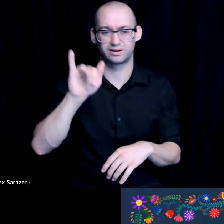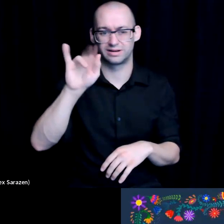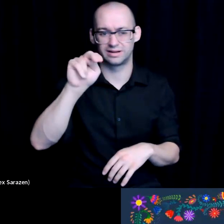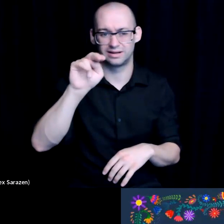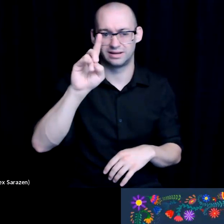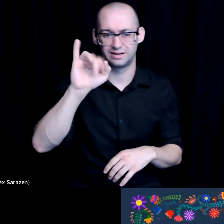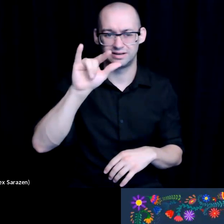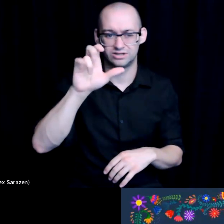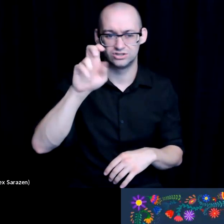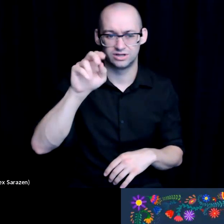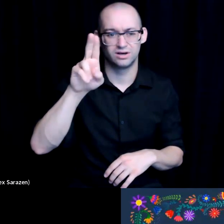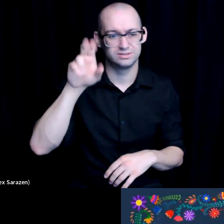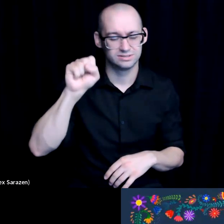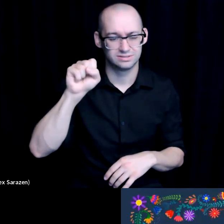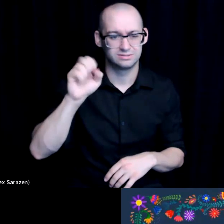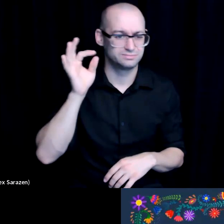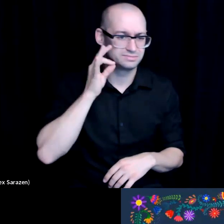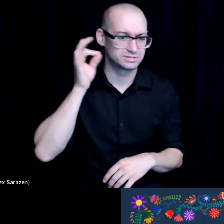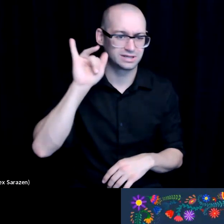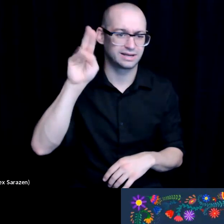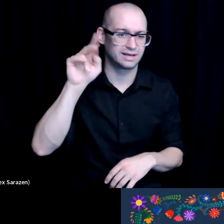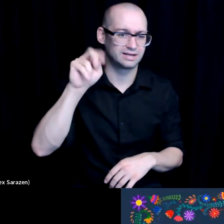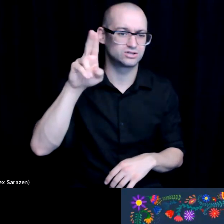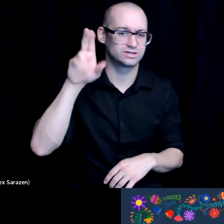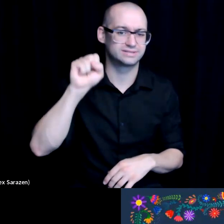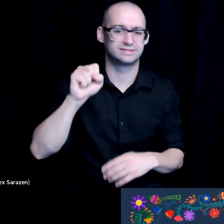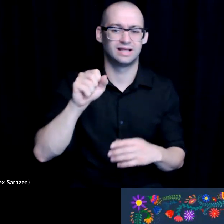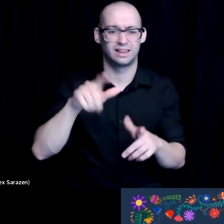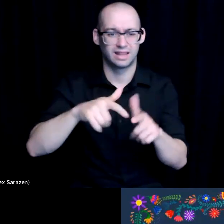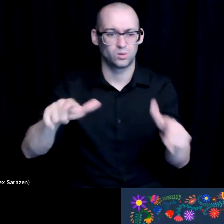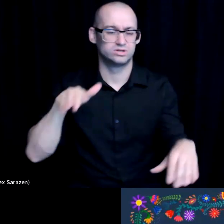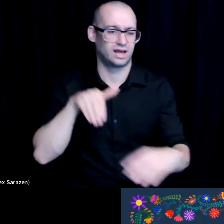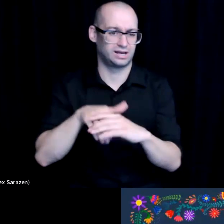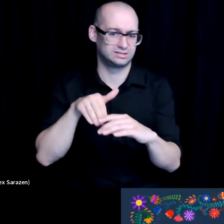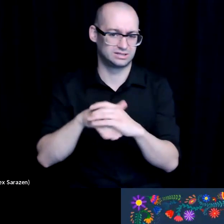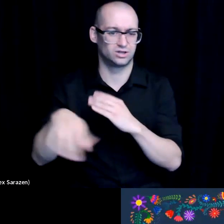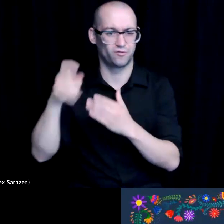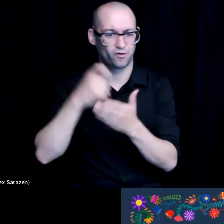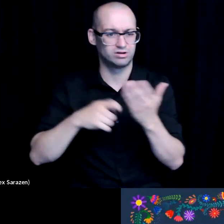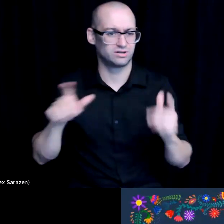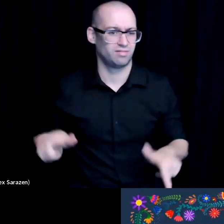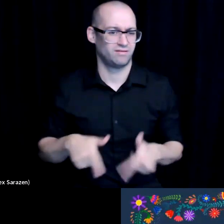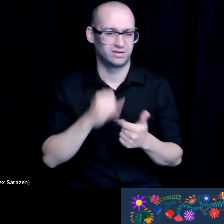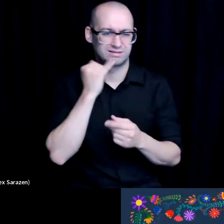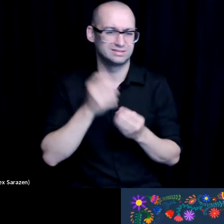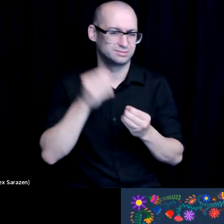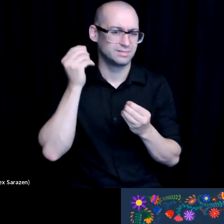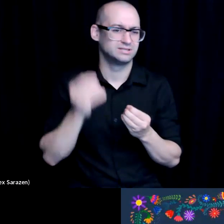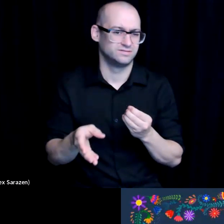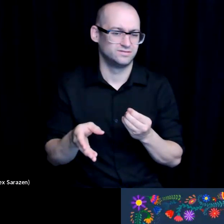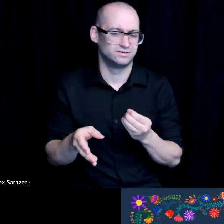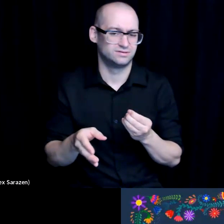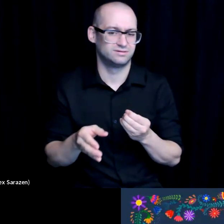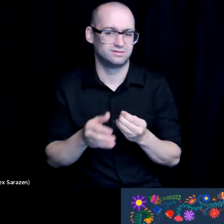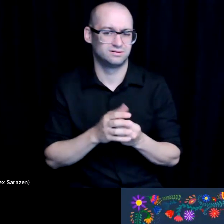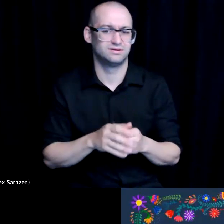interpretation. Again, also the cost of living, very expensive and very difficult to afford another bill